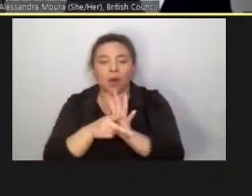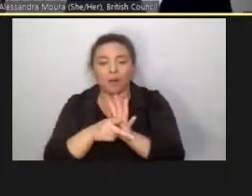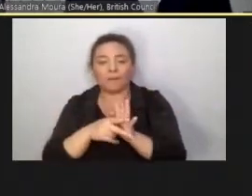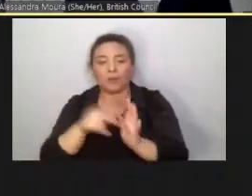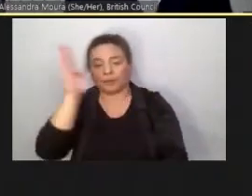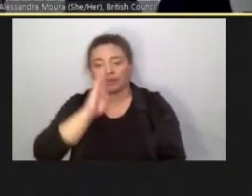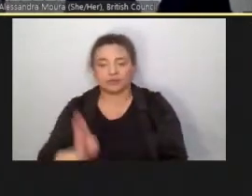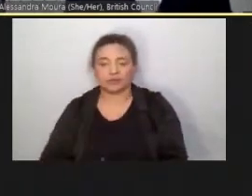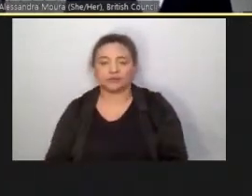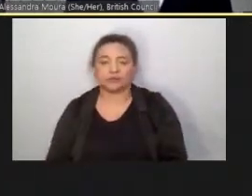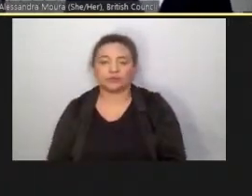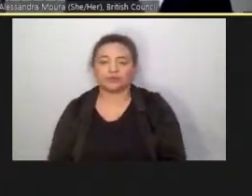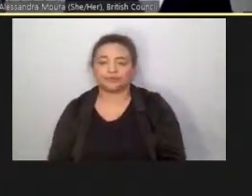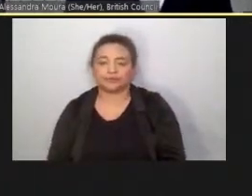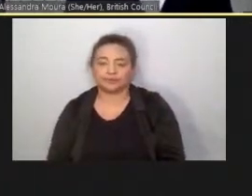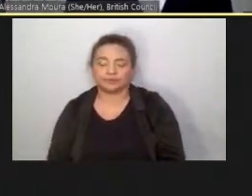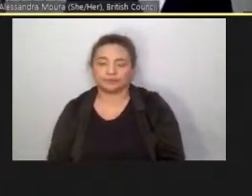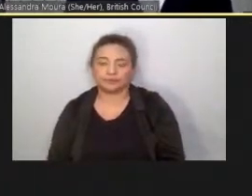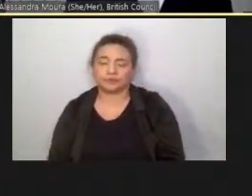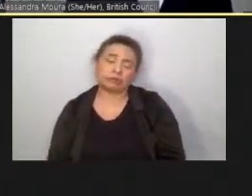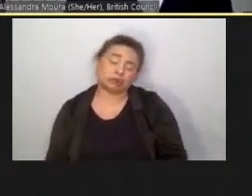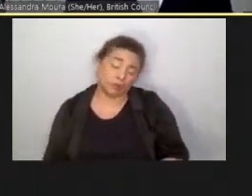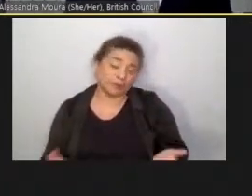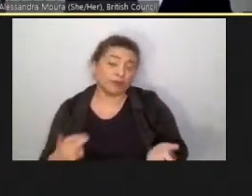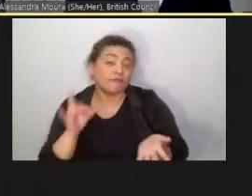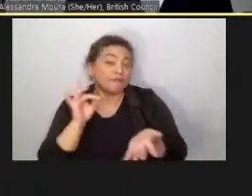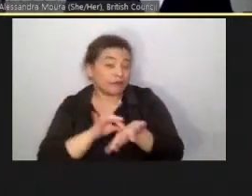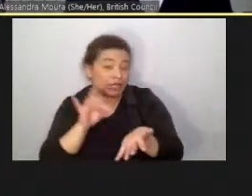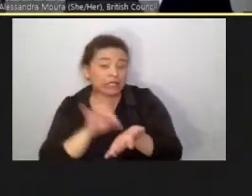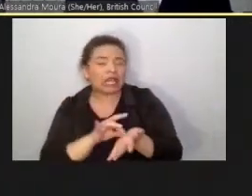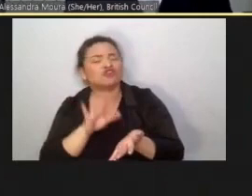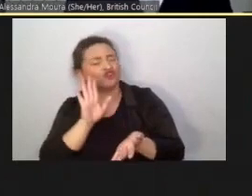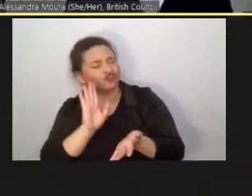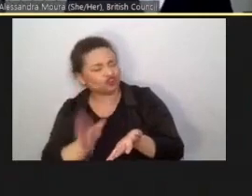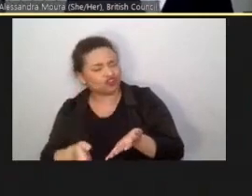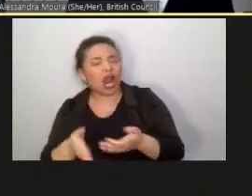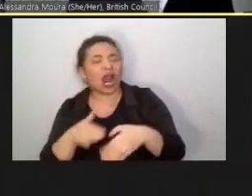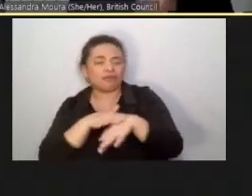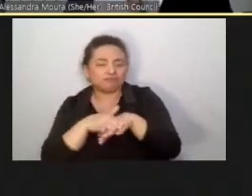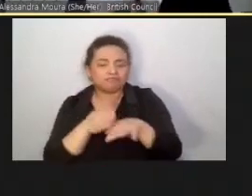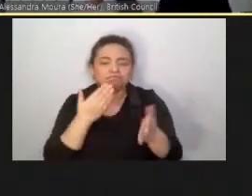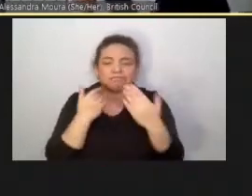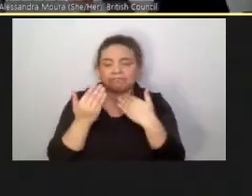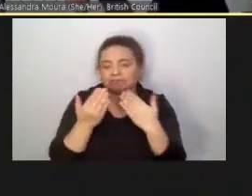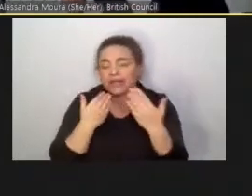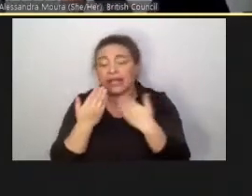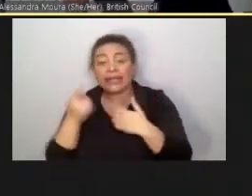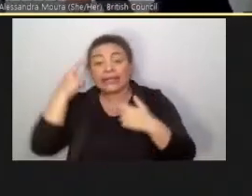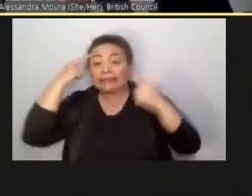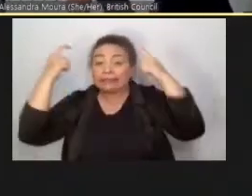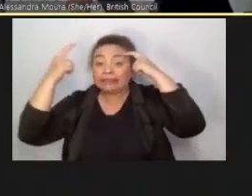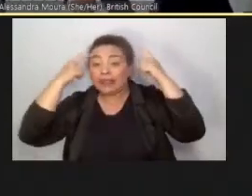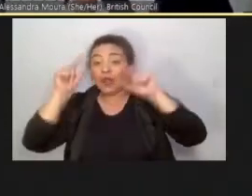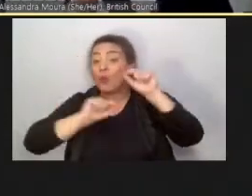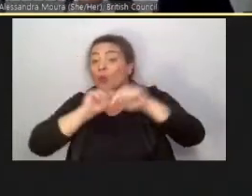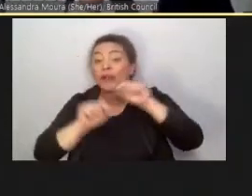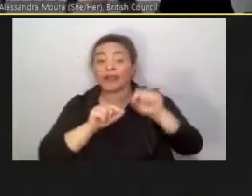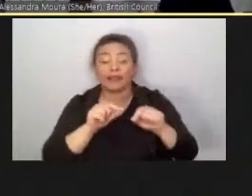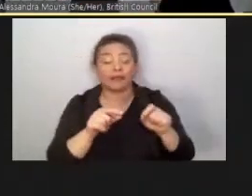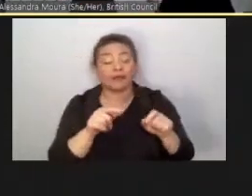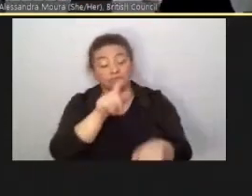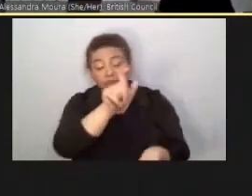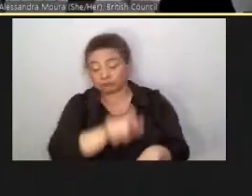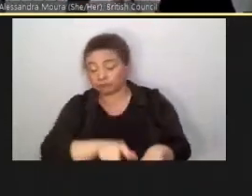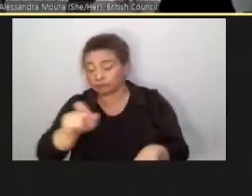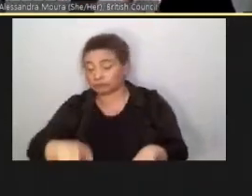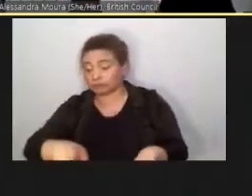The objective is to hear the voices of the Brazilian teachers so we could design the teaching for success